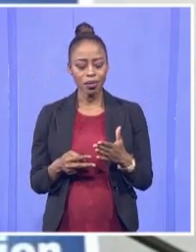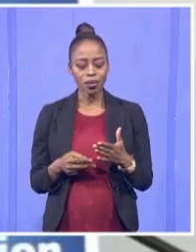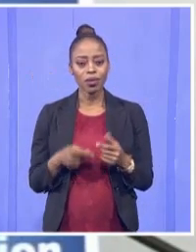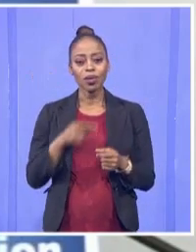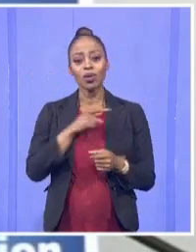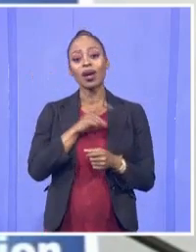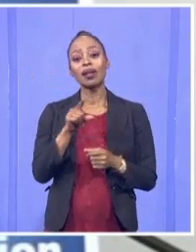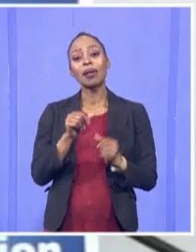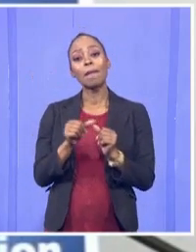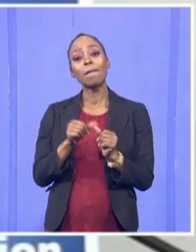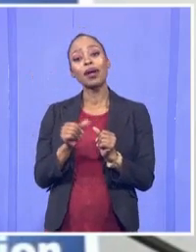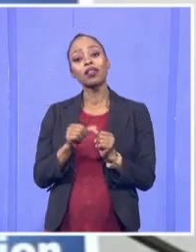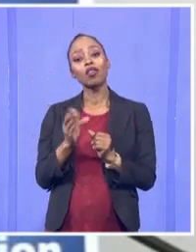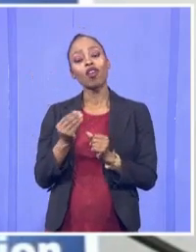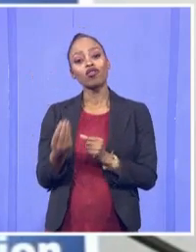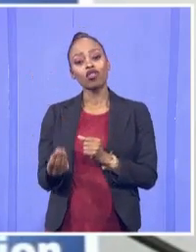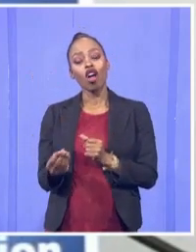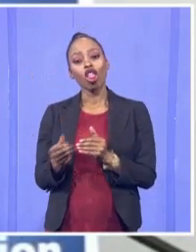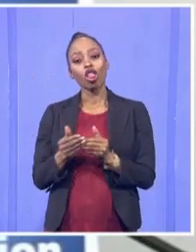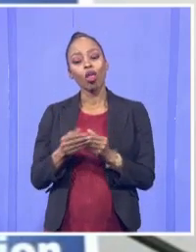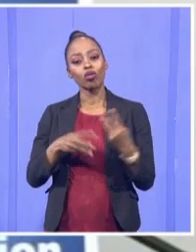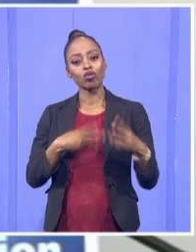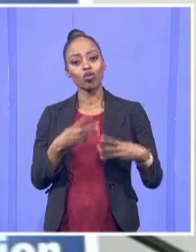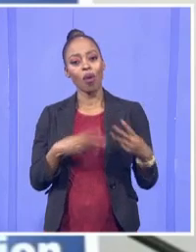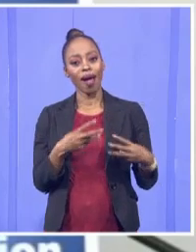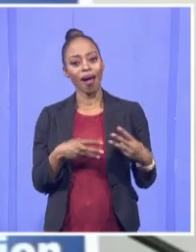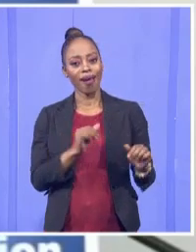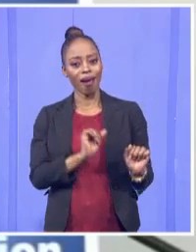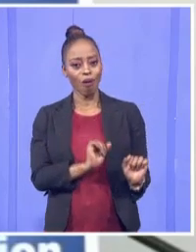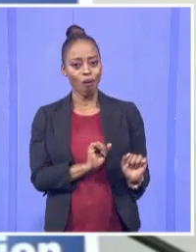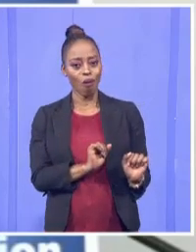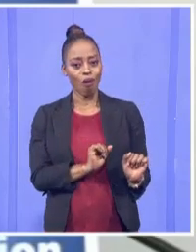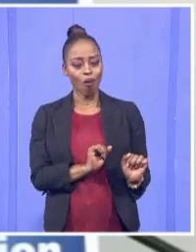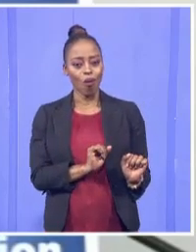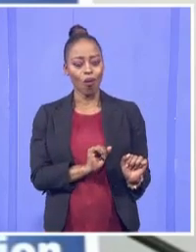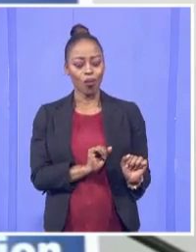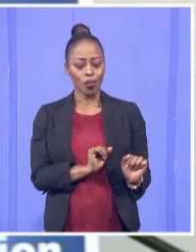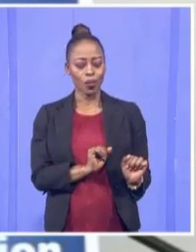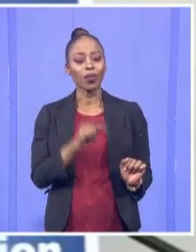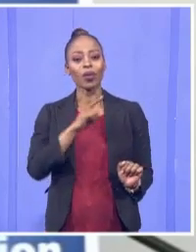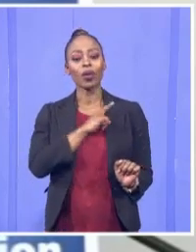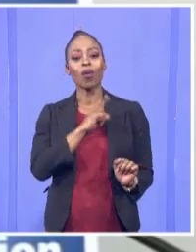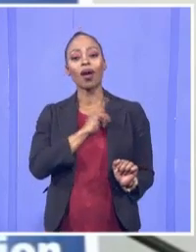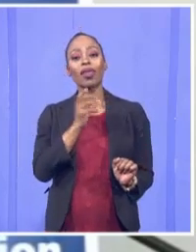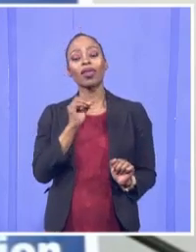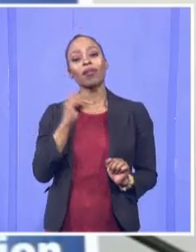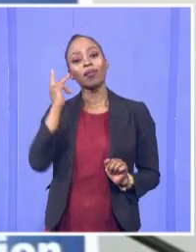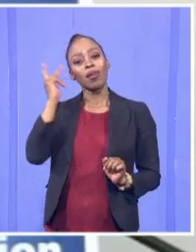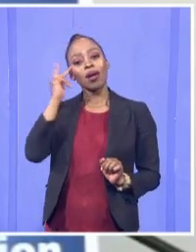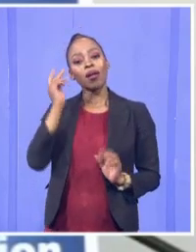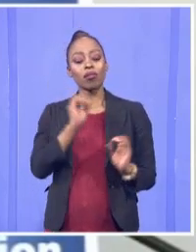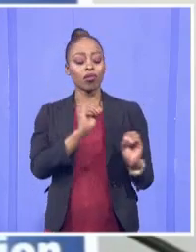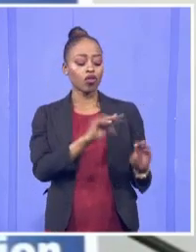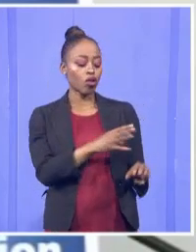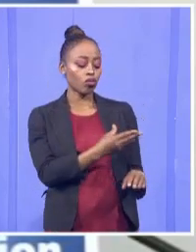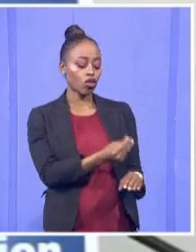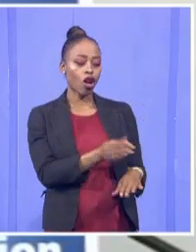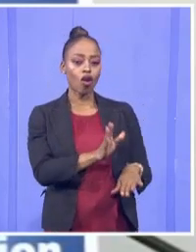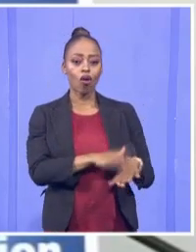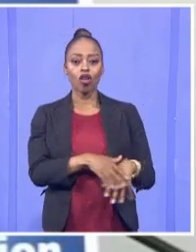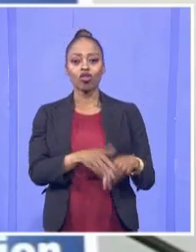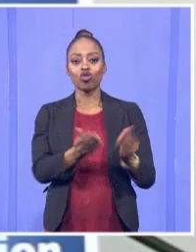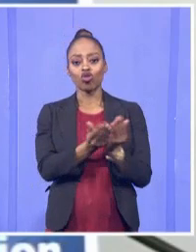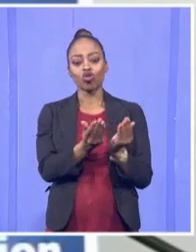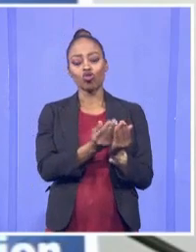It's better to have a child closer to where the parent works, so that the parent can drop the child on their way to school,